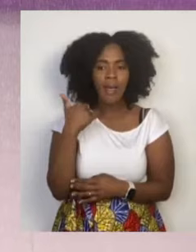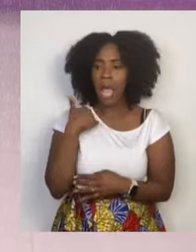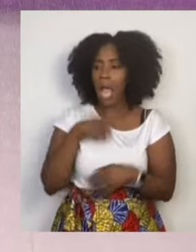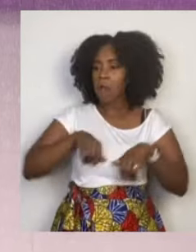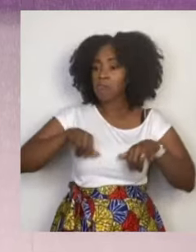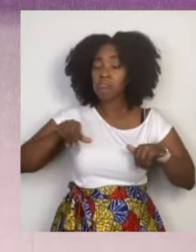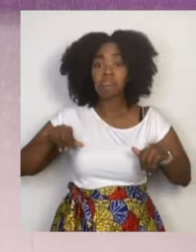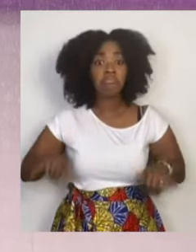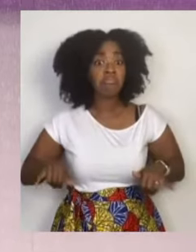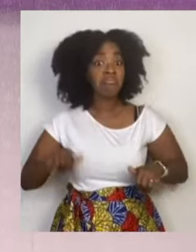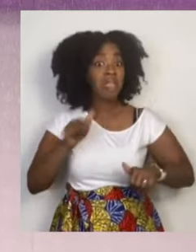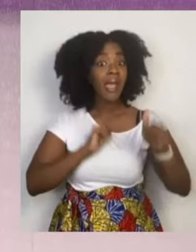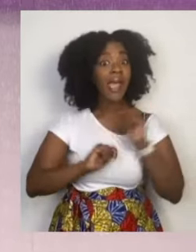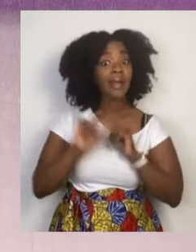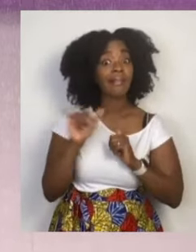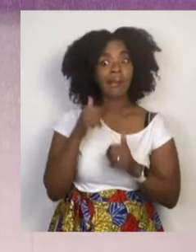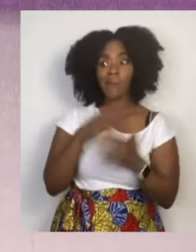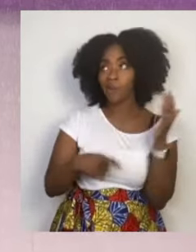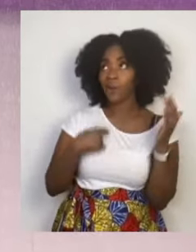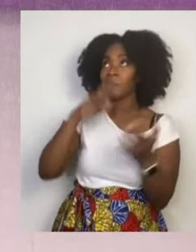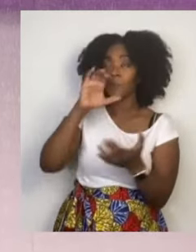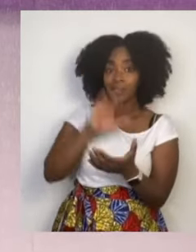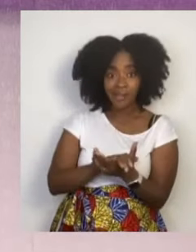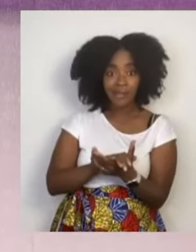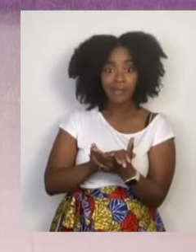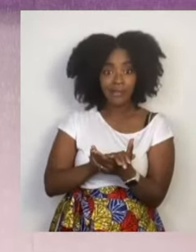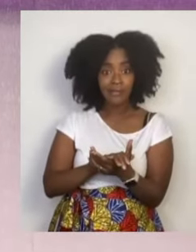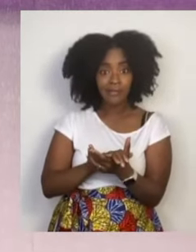God said is true.